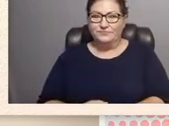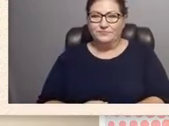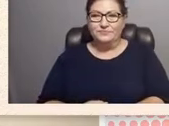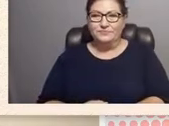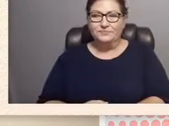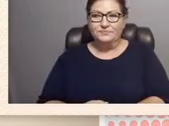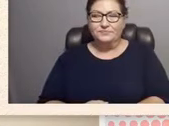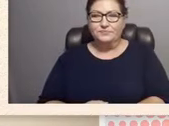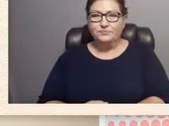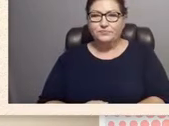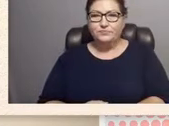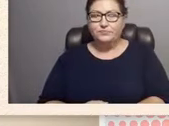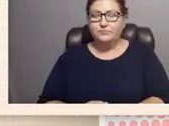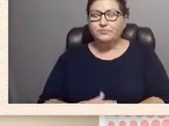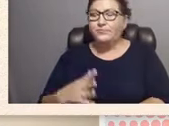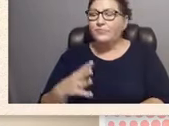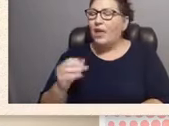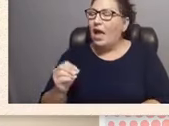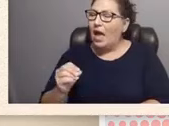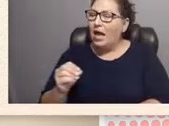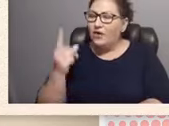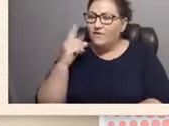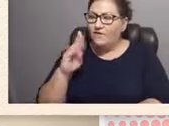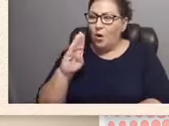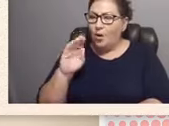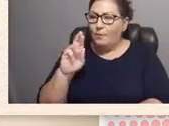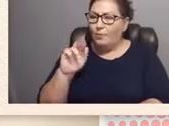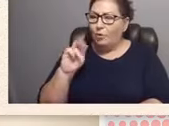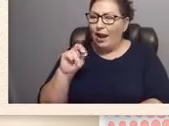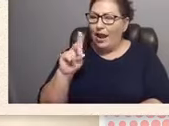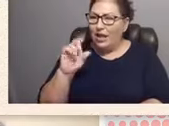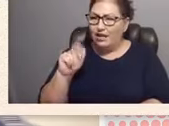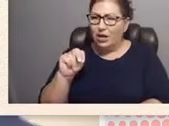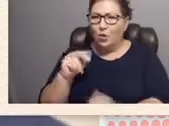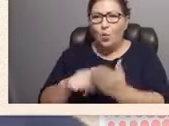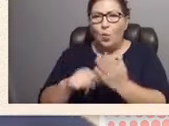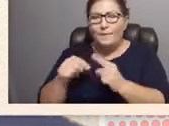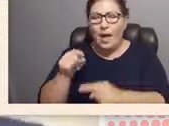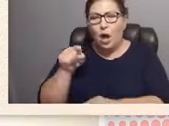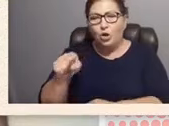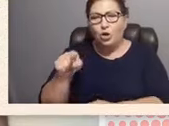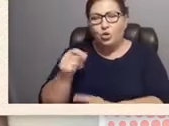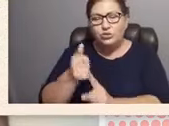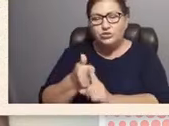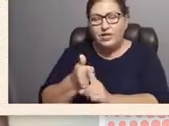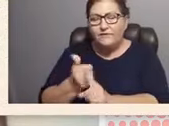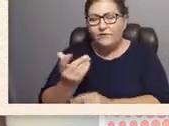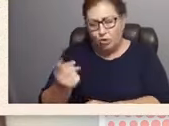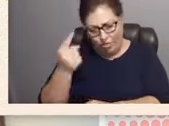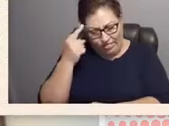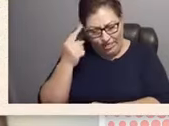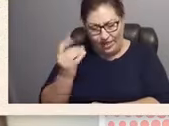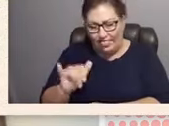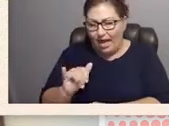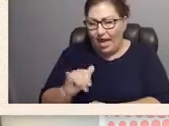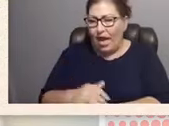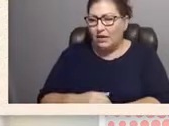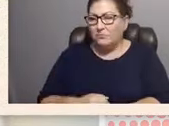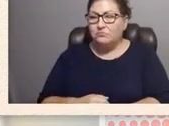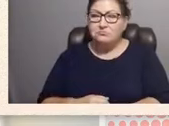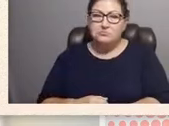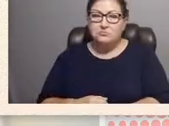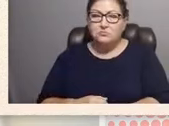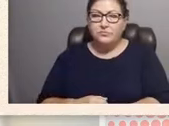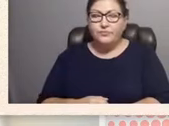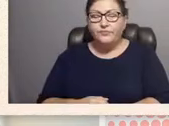And for Brandon, what about you? Do you think that if let's